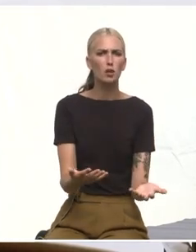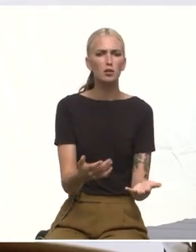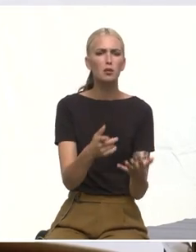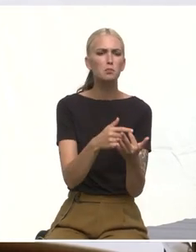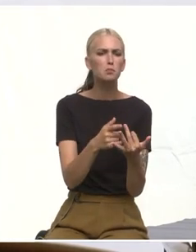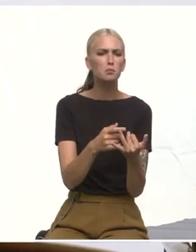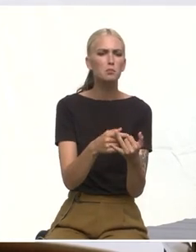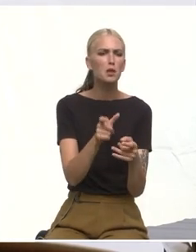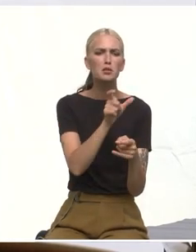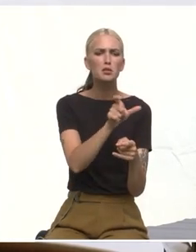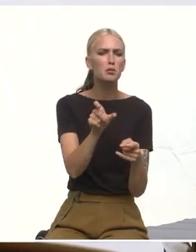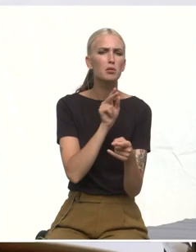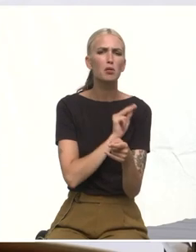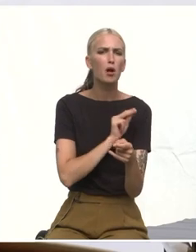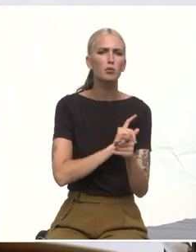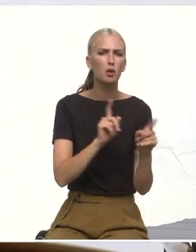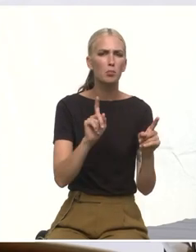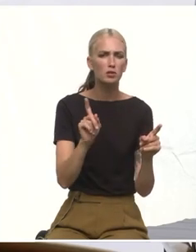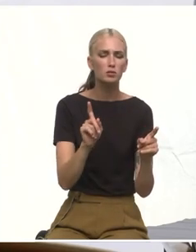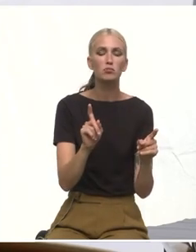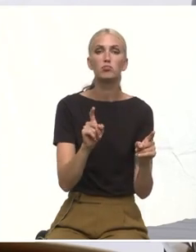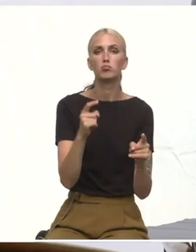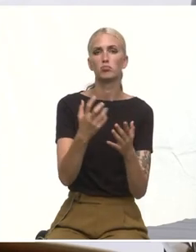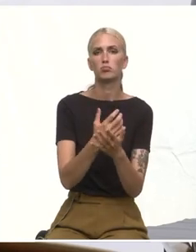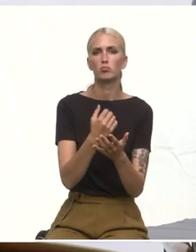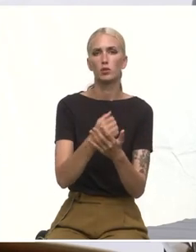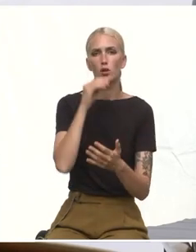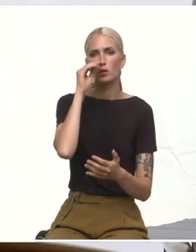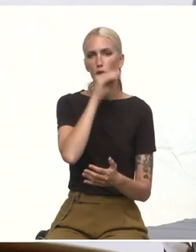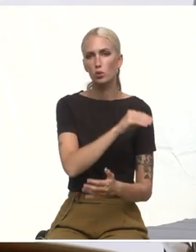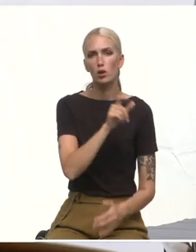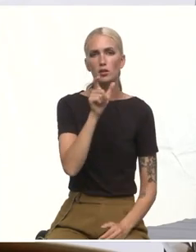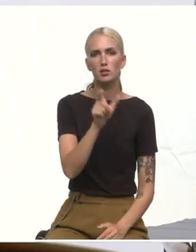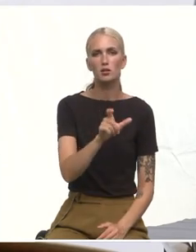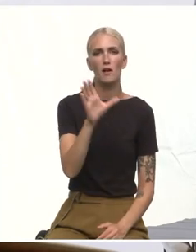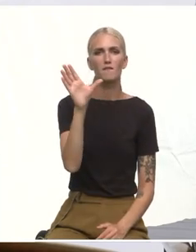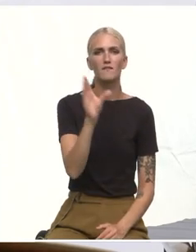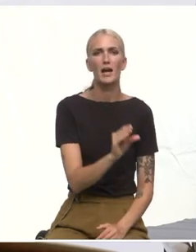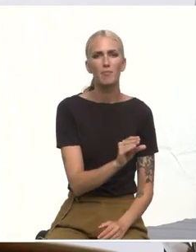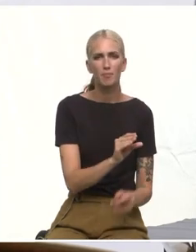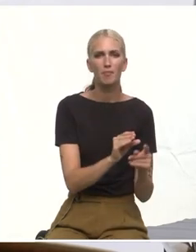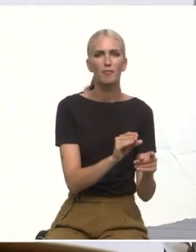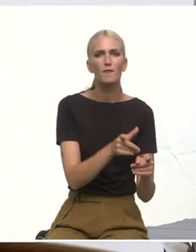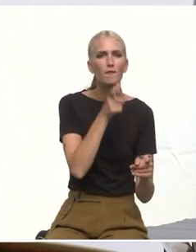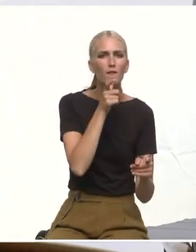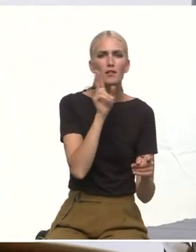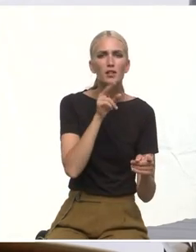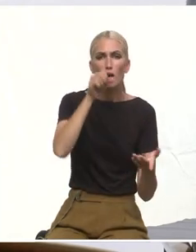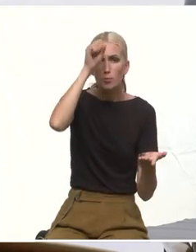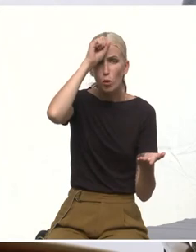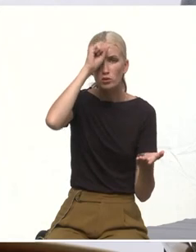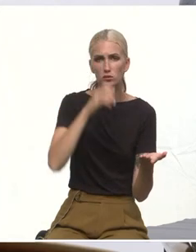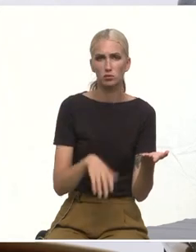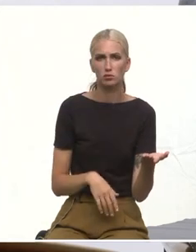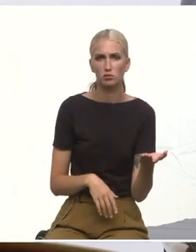and they found out that there were 1,000 words less being said throughout the day to boys. They were just